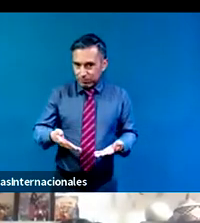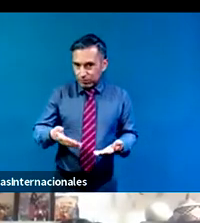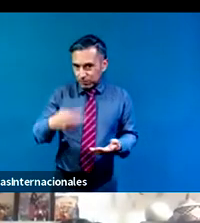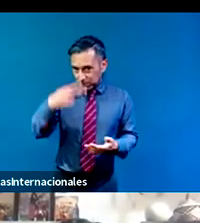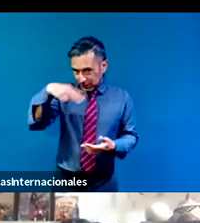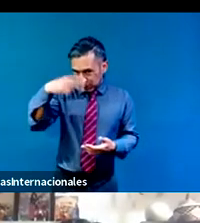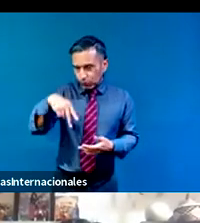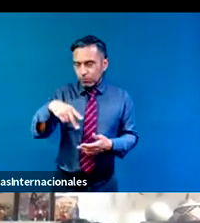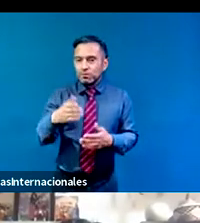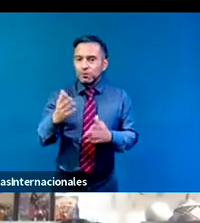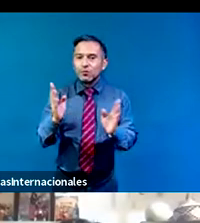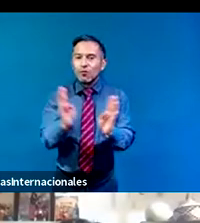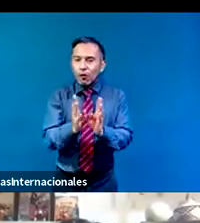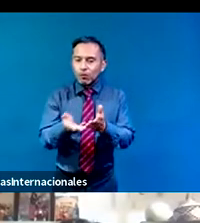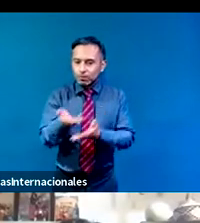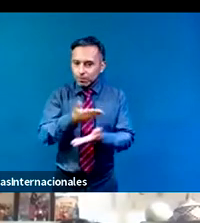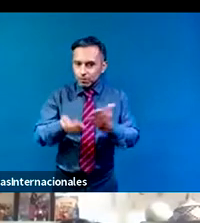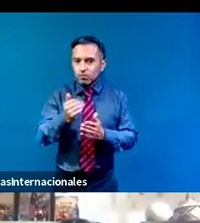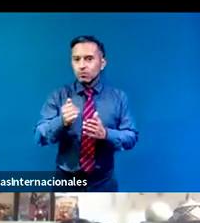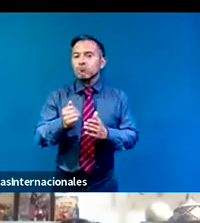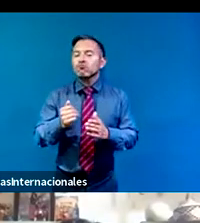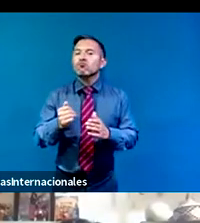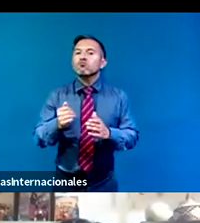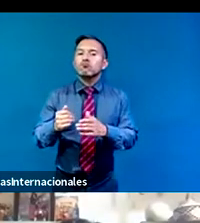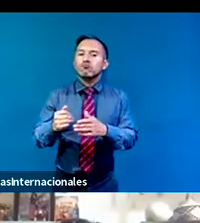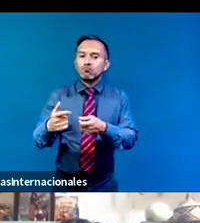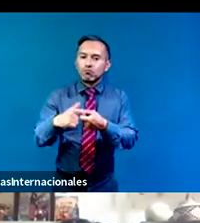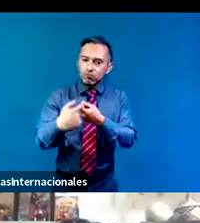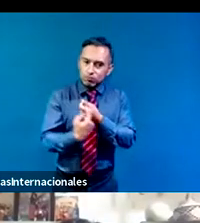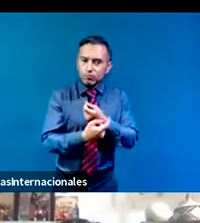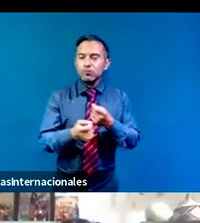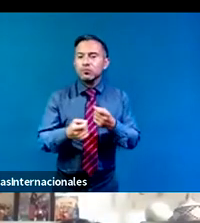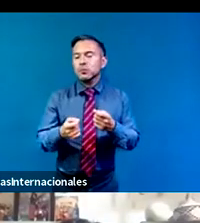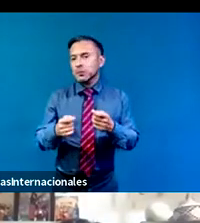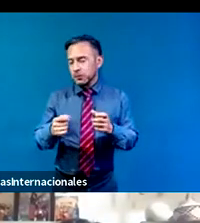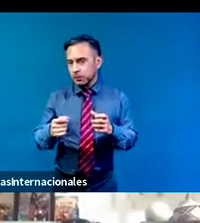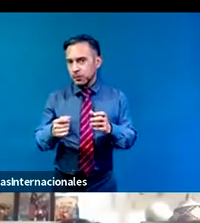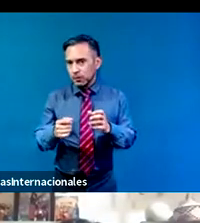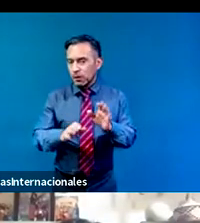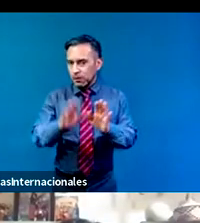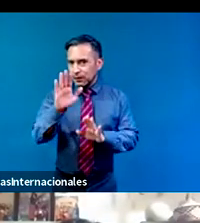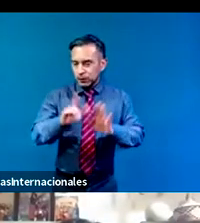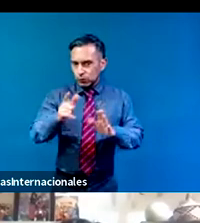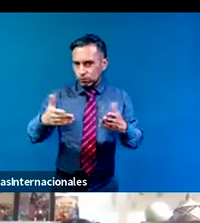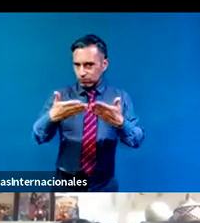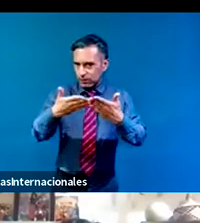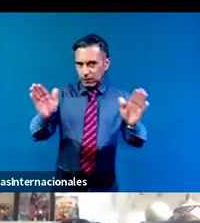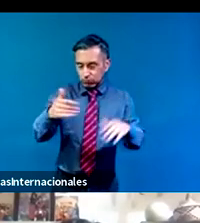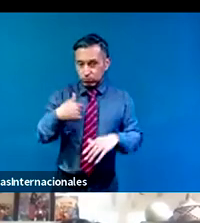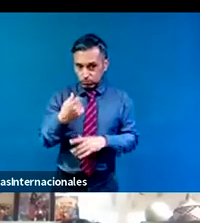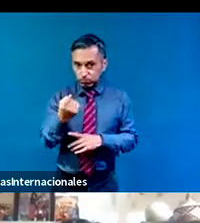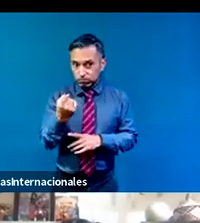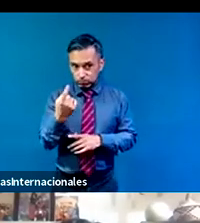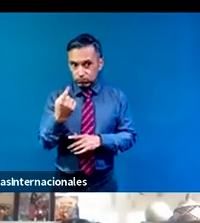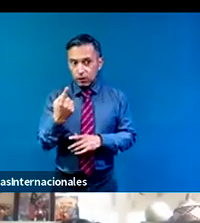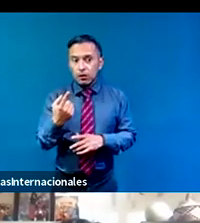a virtual platform can allow. I understand that this platform reached at least 10,000 participants over the last couple of